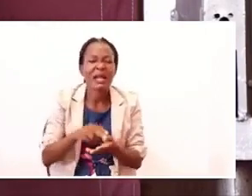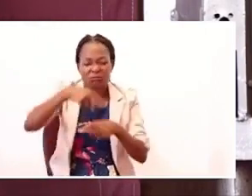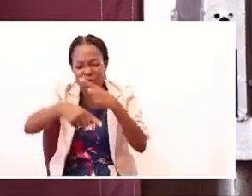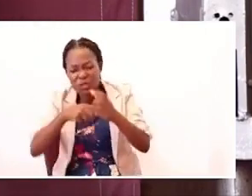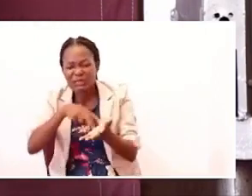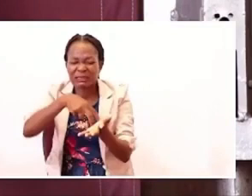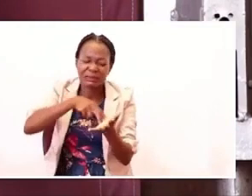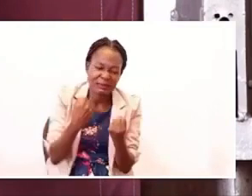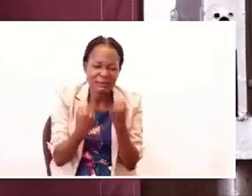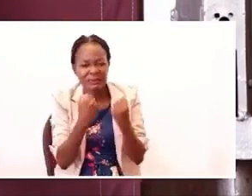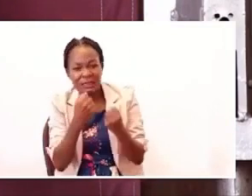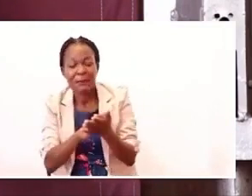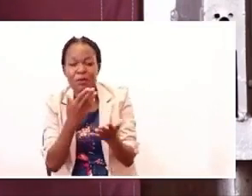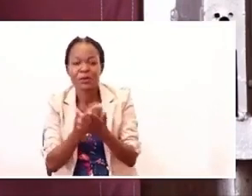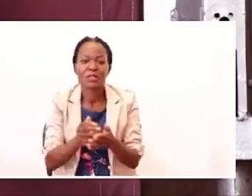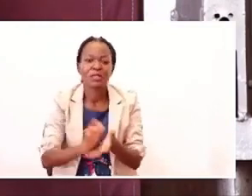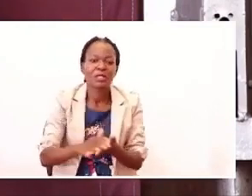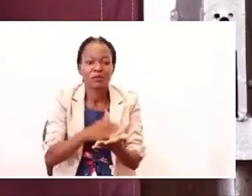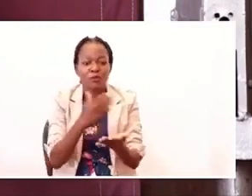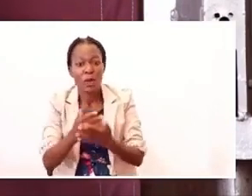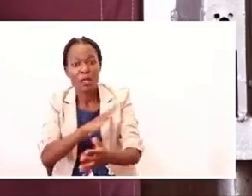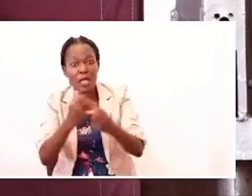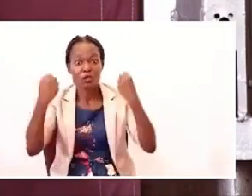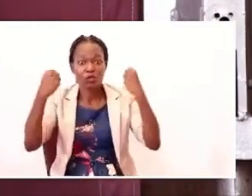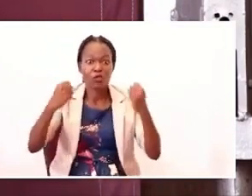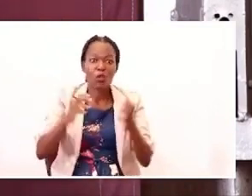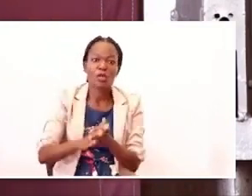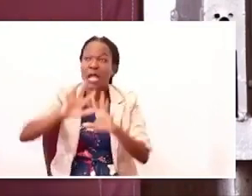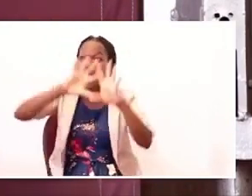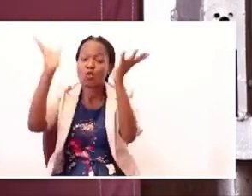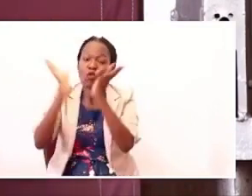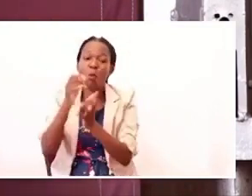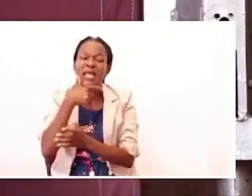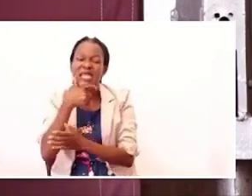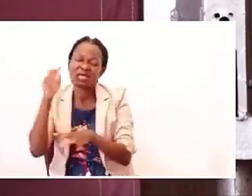because of strong, vested global interests.